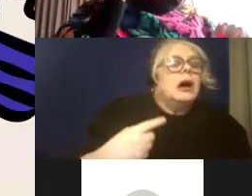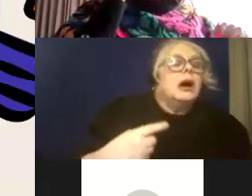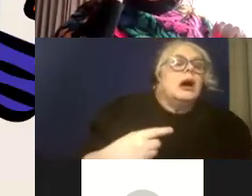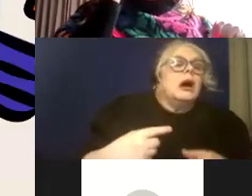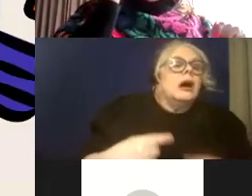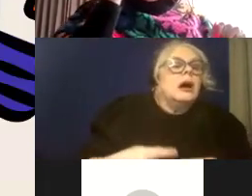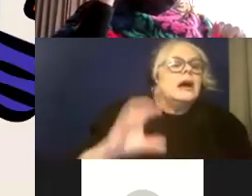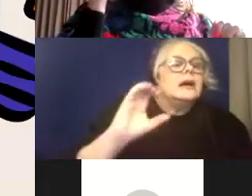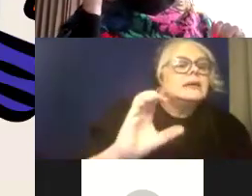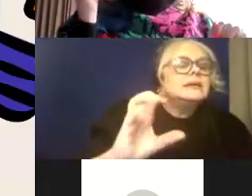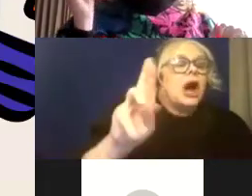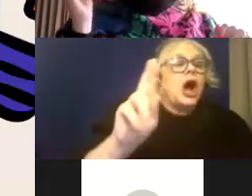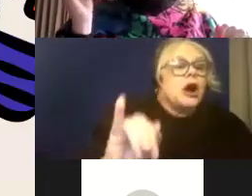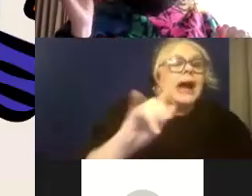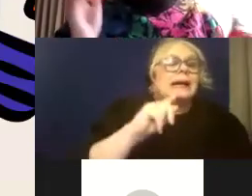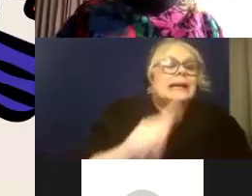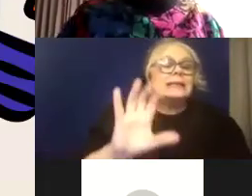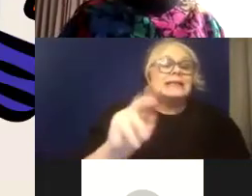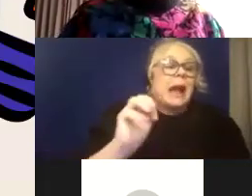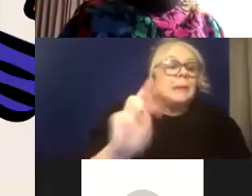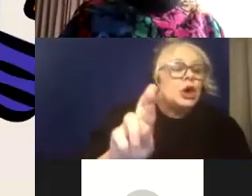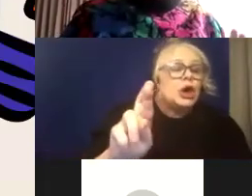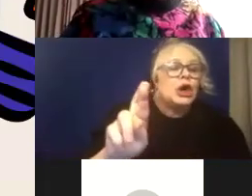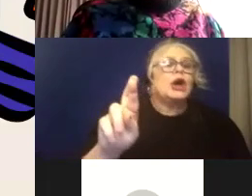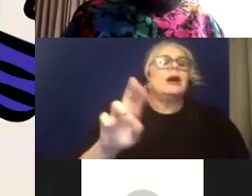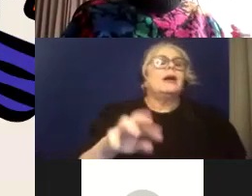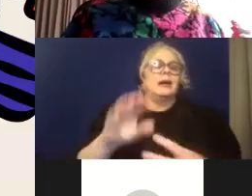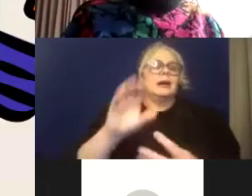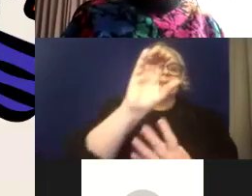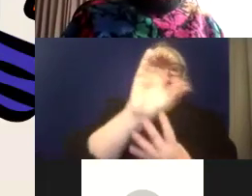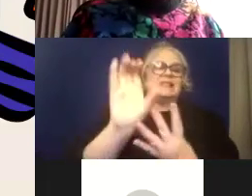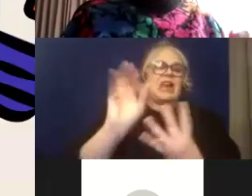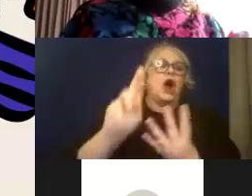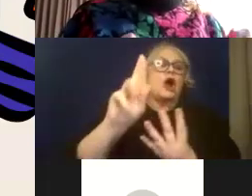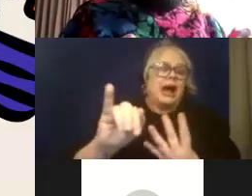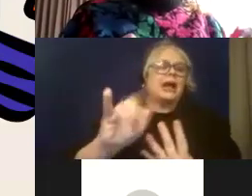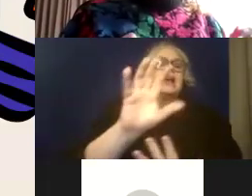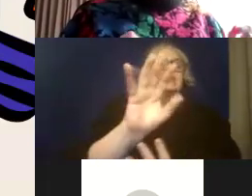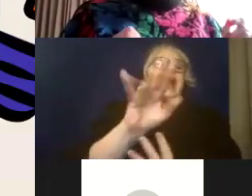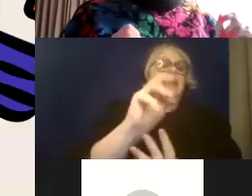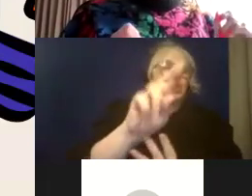Civil Rights Initiative, and they have an image abuse helpline for adults.